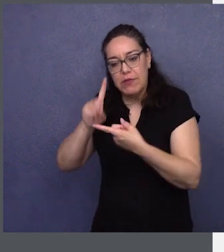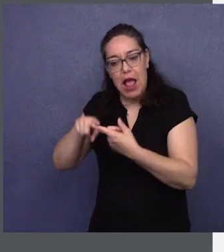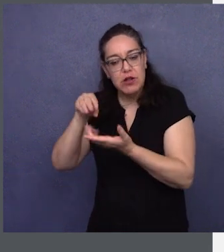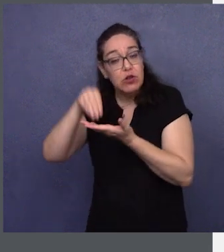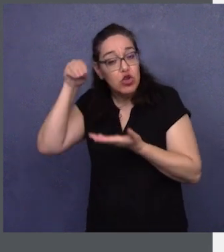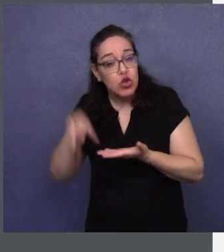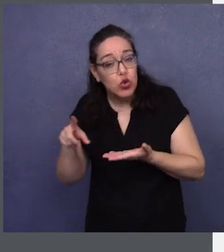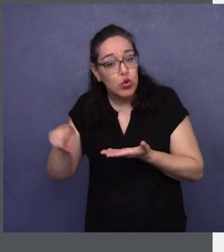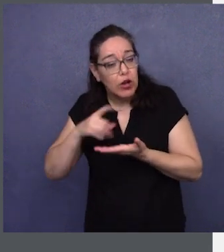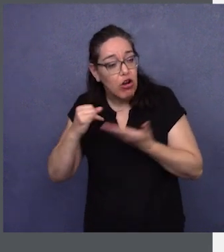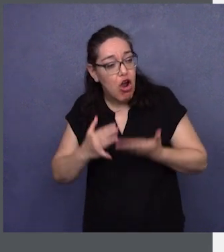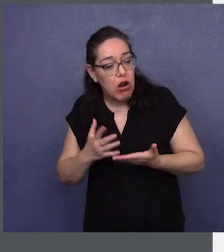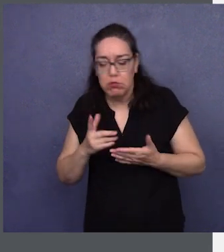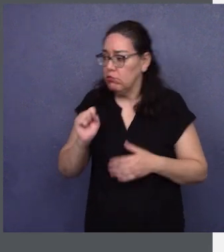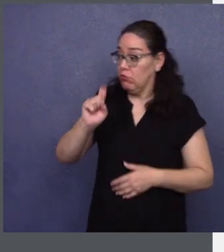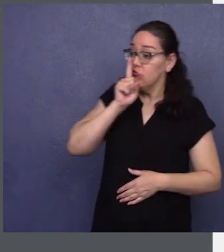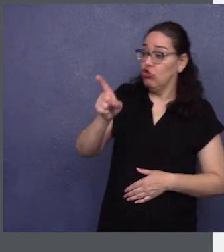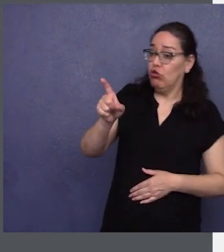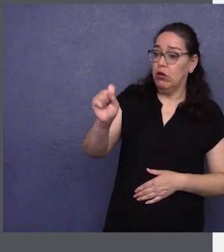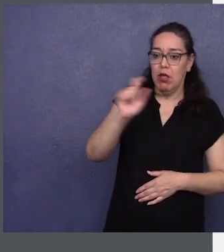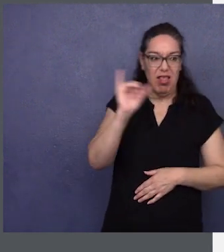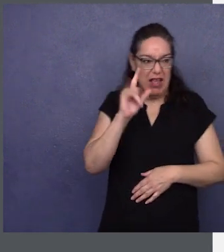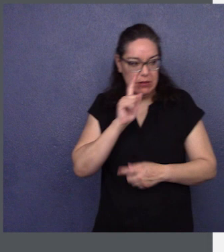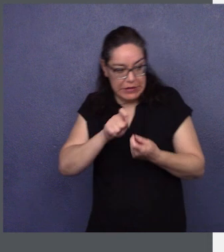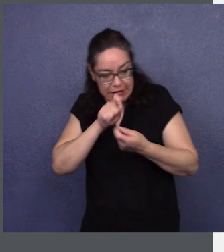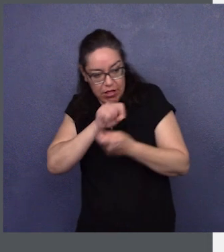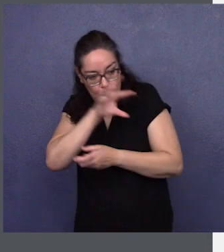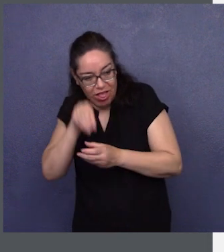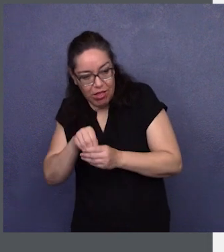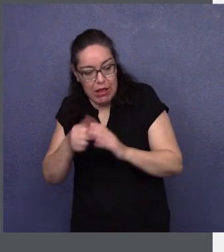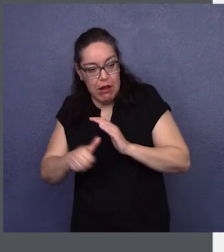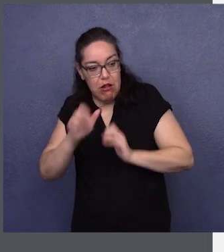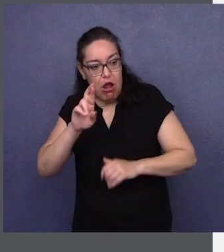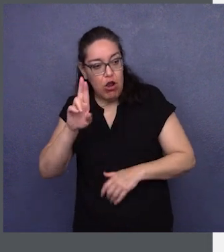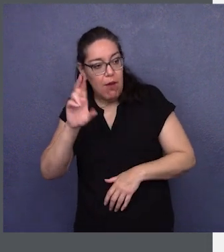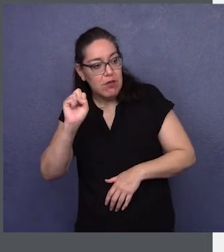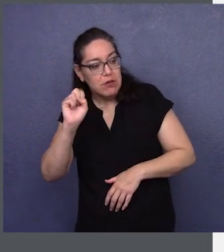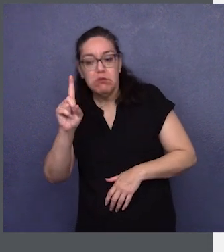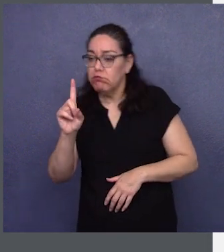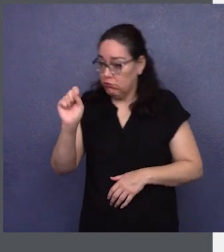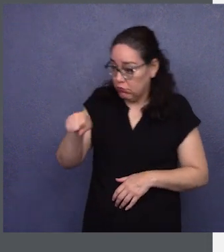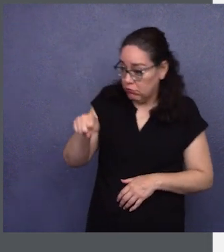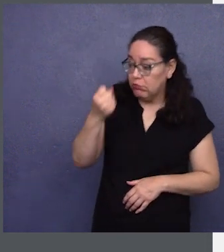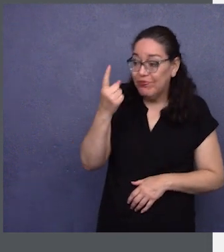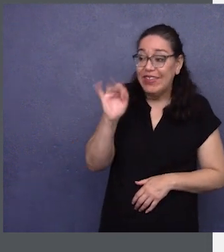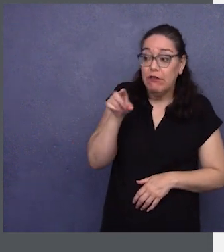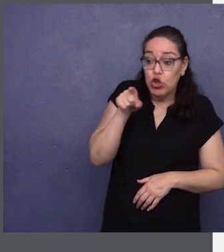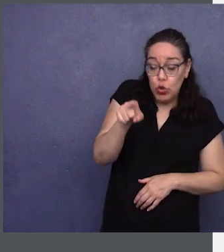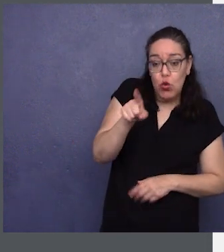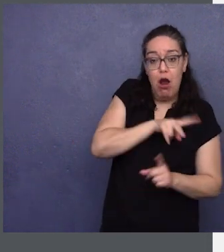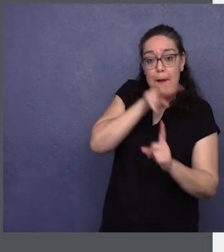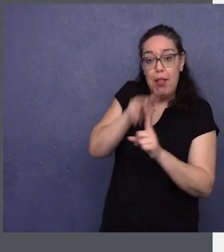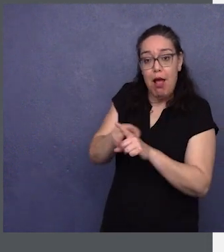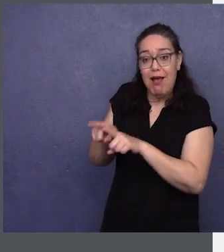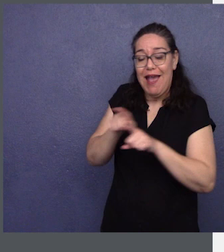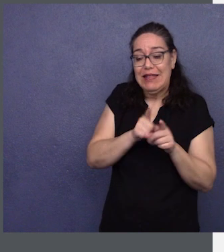Sure. Okay, yeah. Like specifically within our USD? Yeah, as long as you are applying as an individual artist